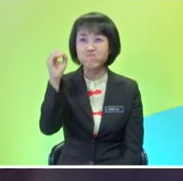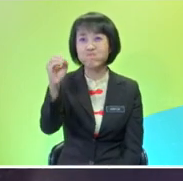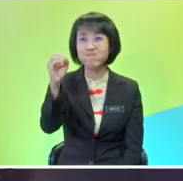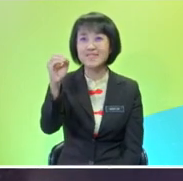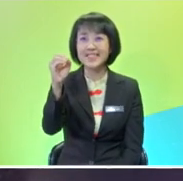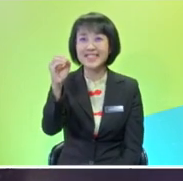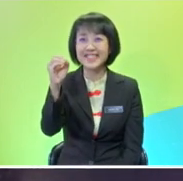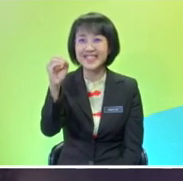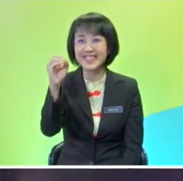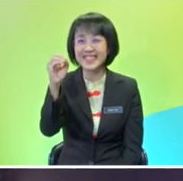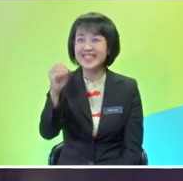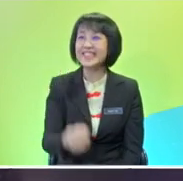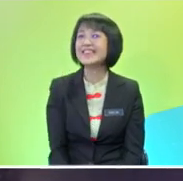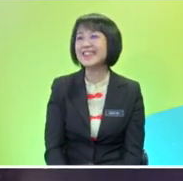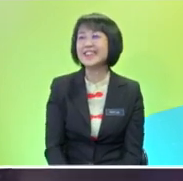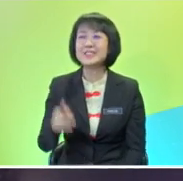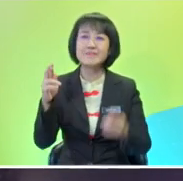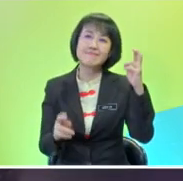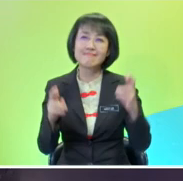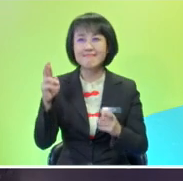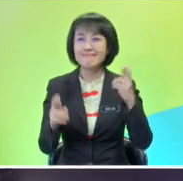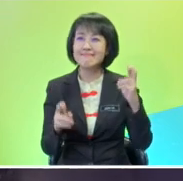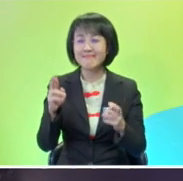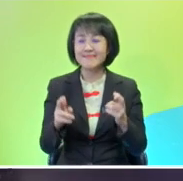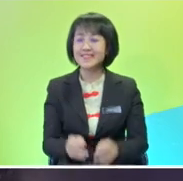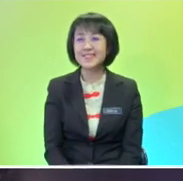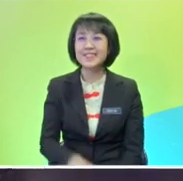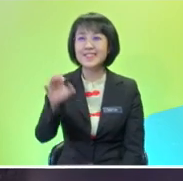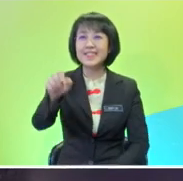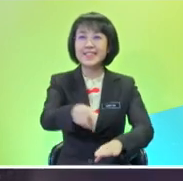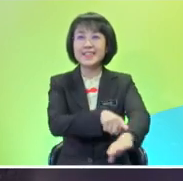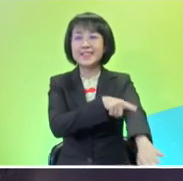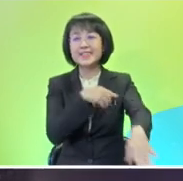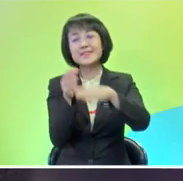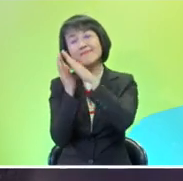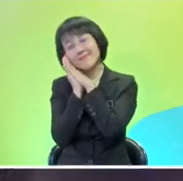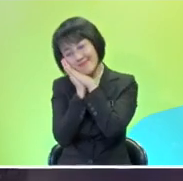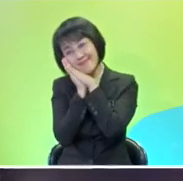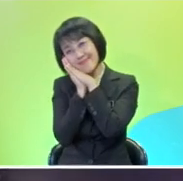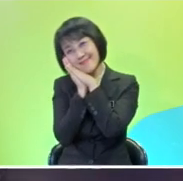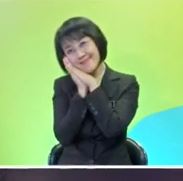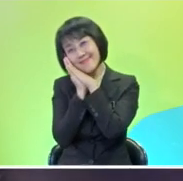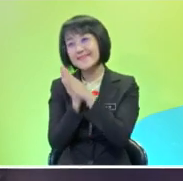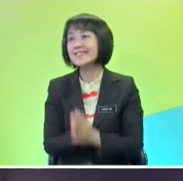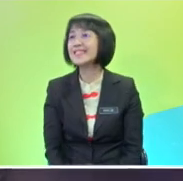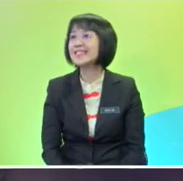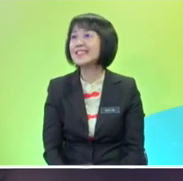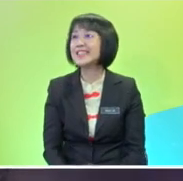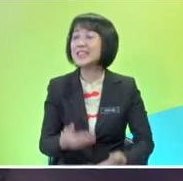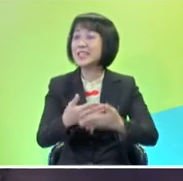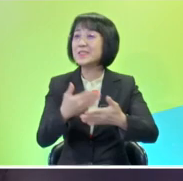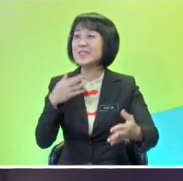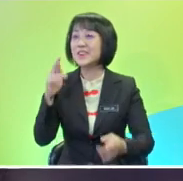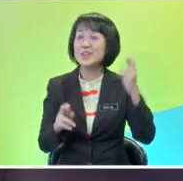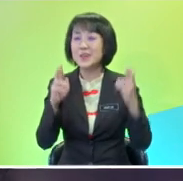0. 0. Robot is going to take a long, long nap. Okay, before you take a nap, we will let's